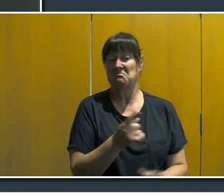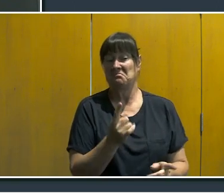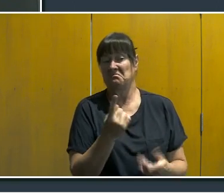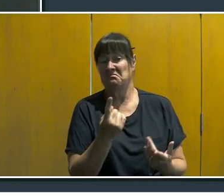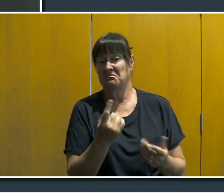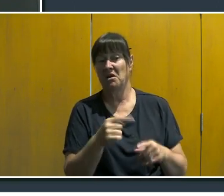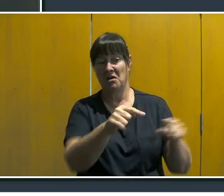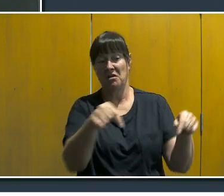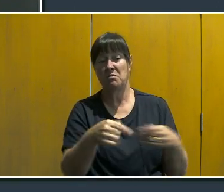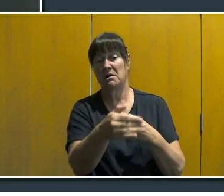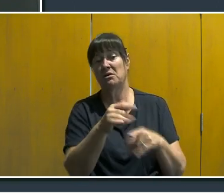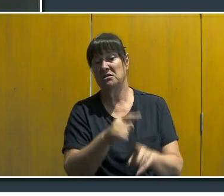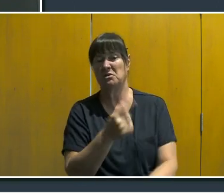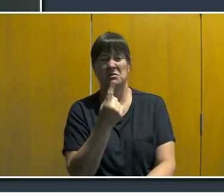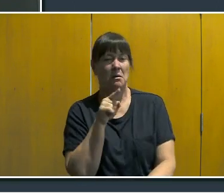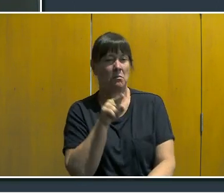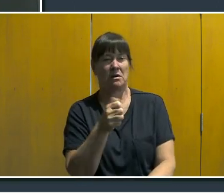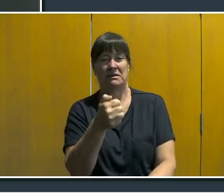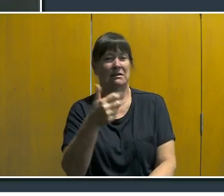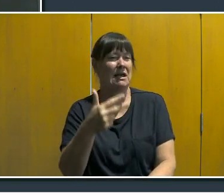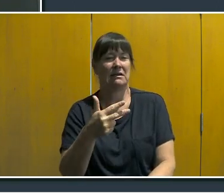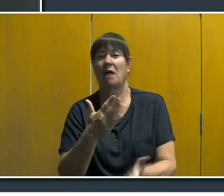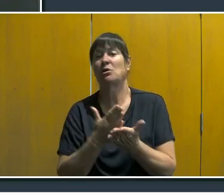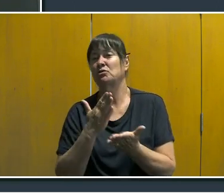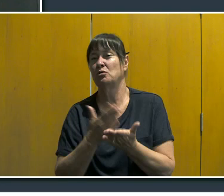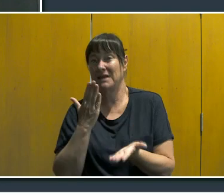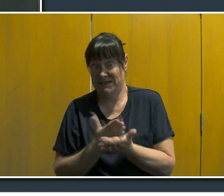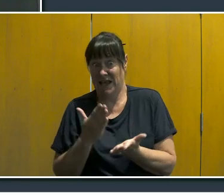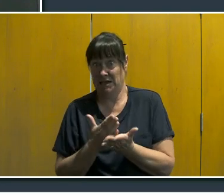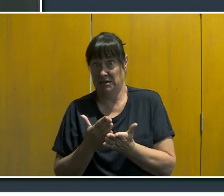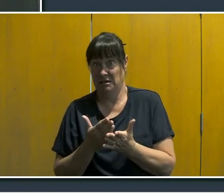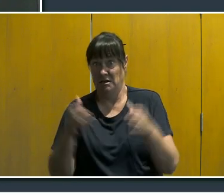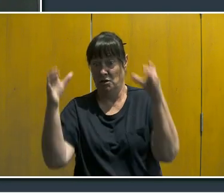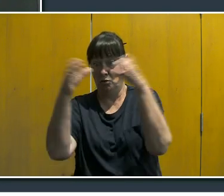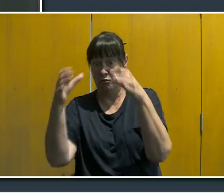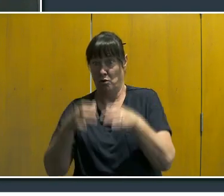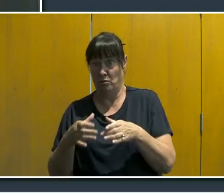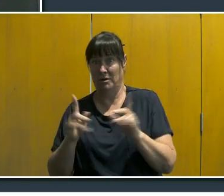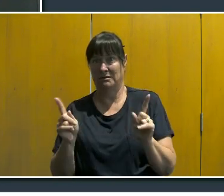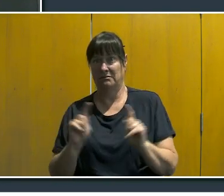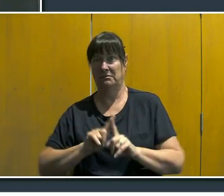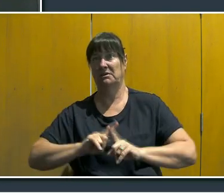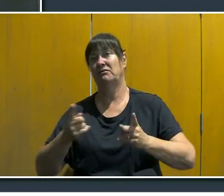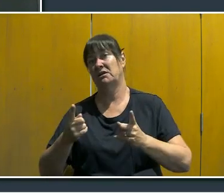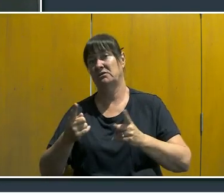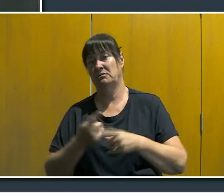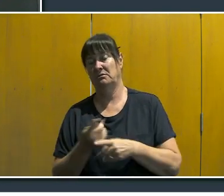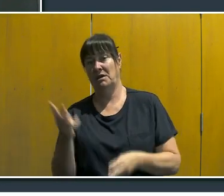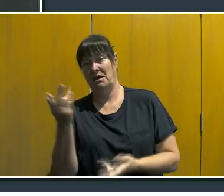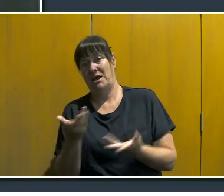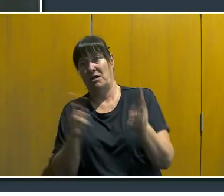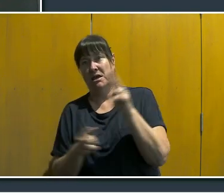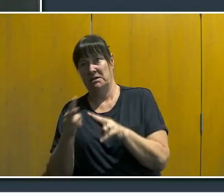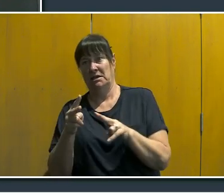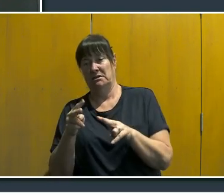on what they might be across those other differentials. So, but certainly useful information to have. I spoke to the